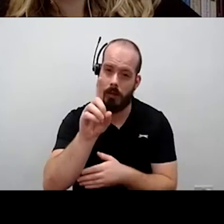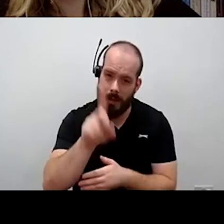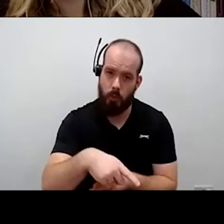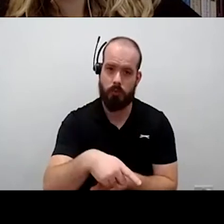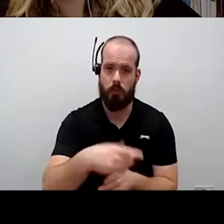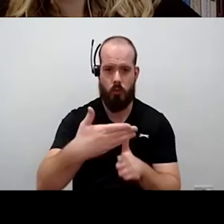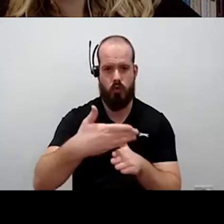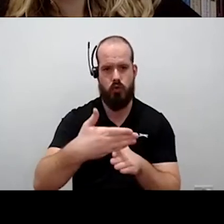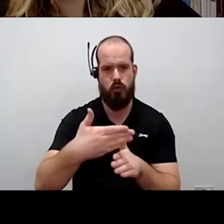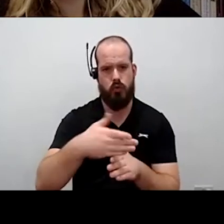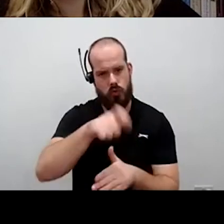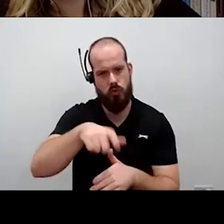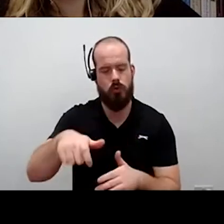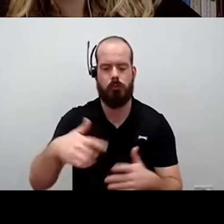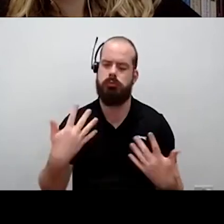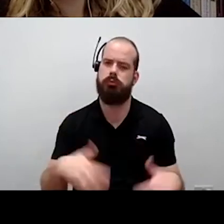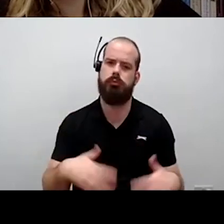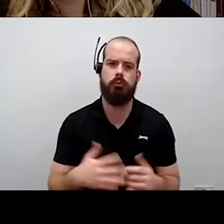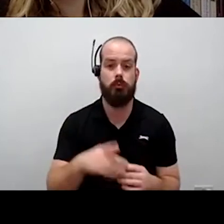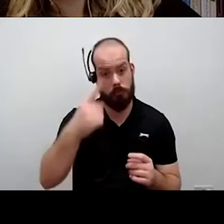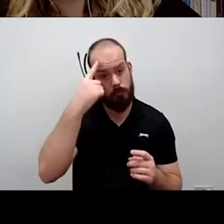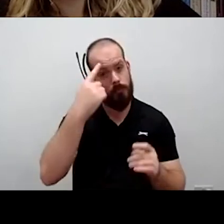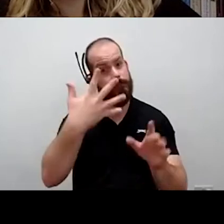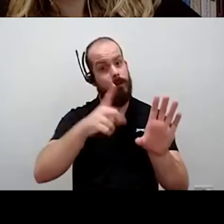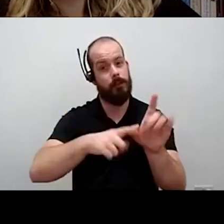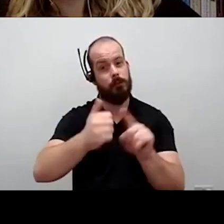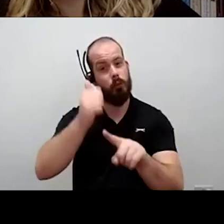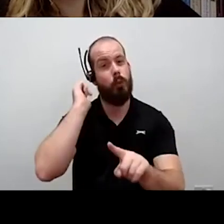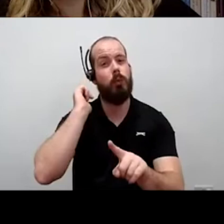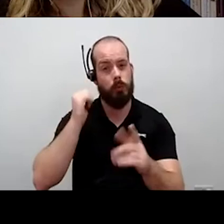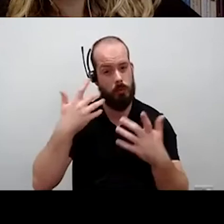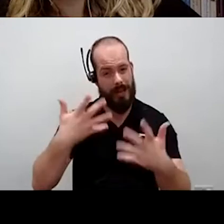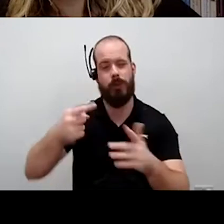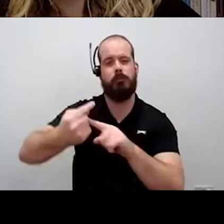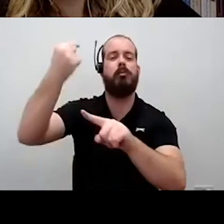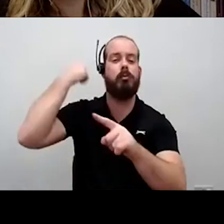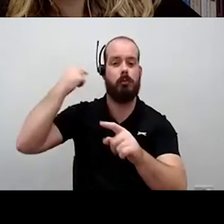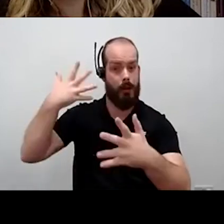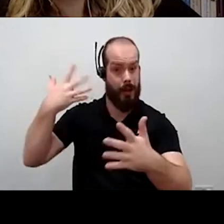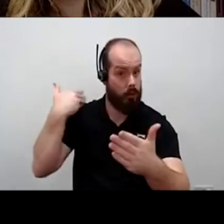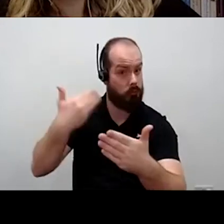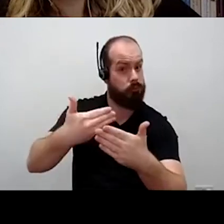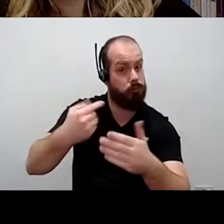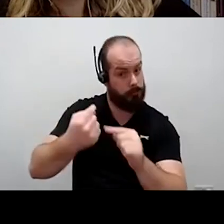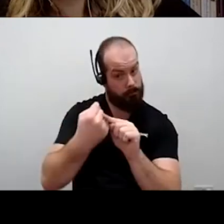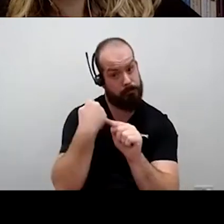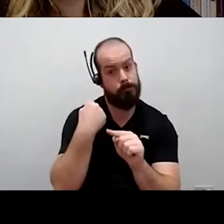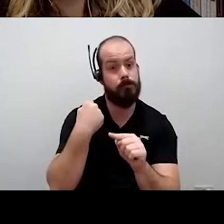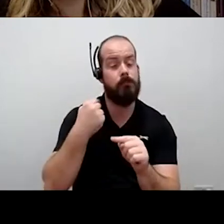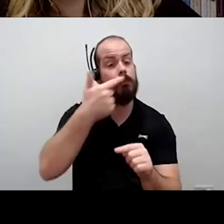now, today, or 5 years ago, when we started discussing about a coal phase out, that number